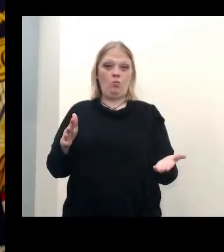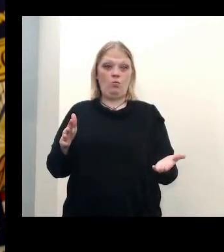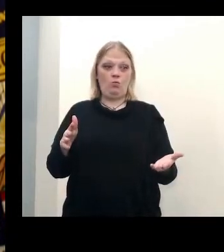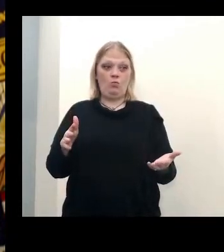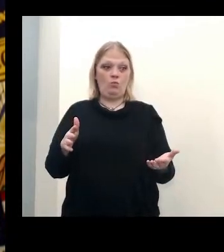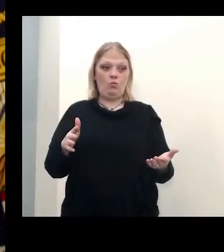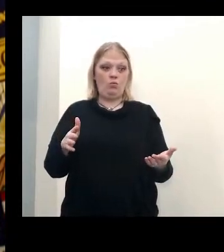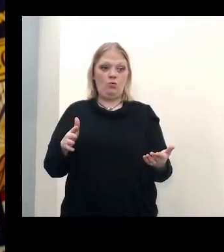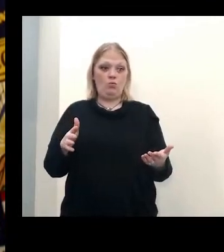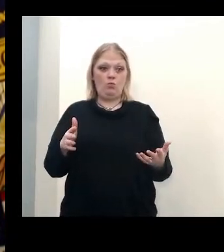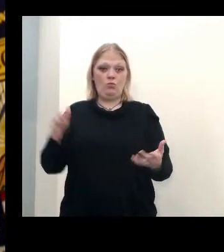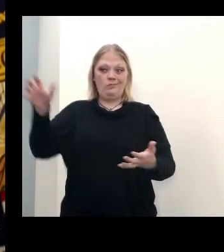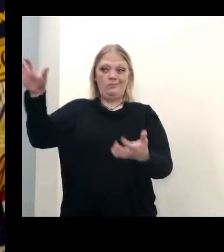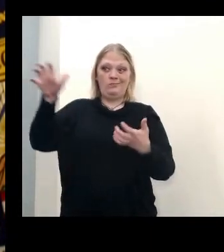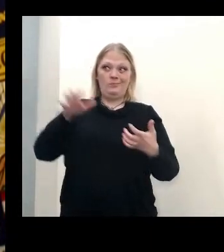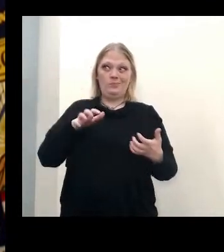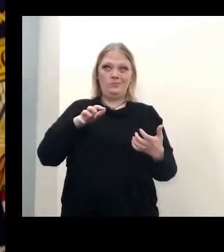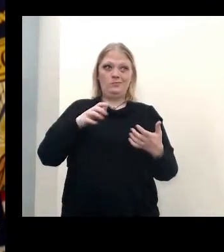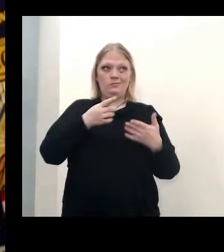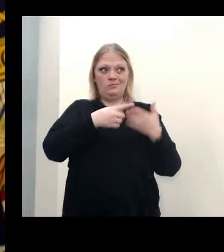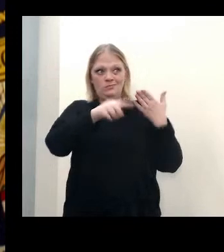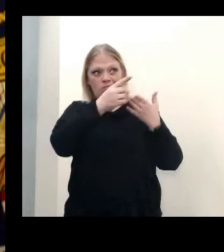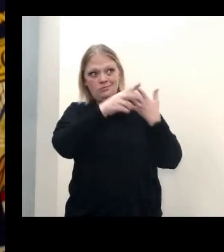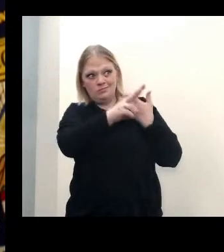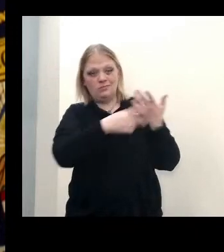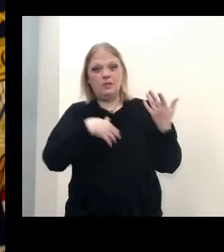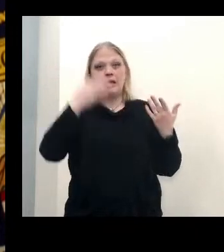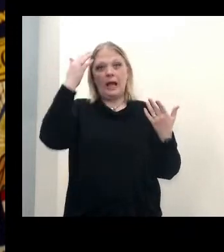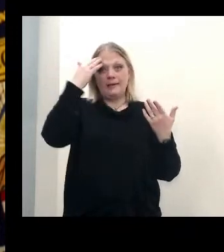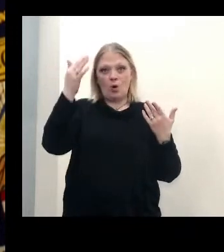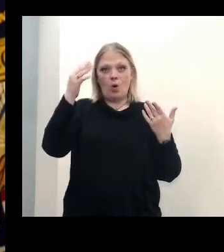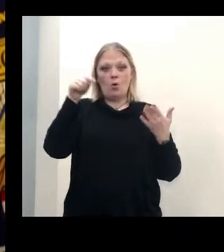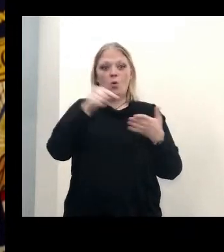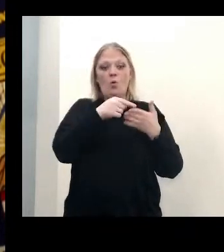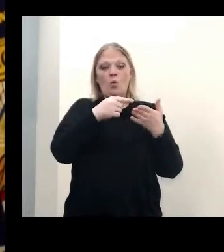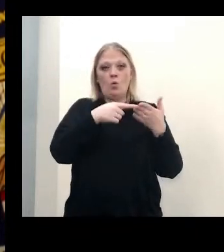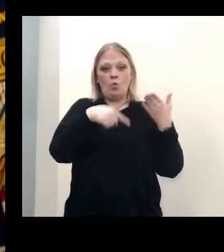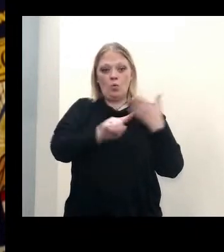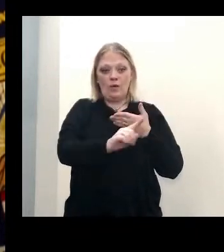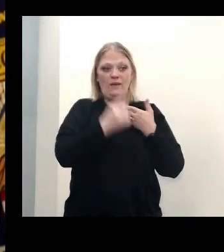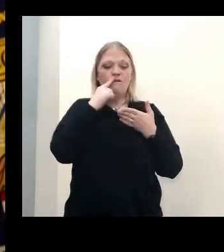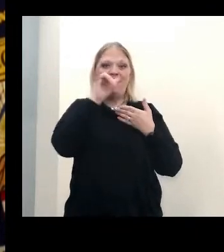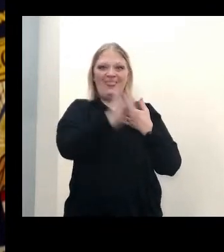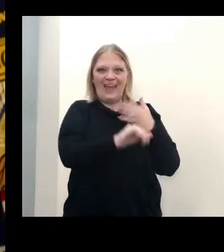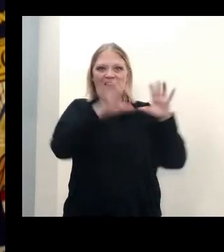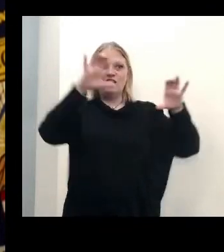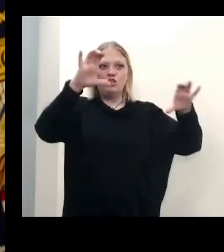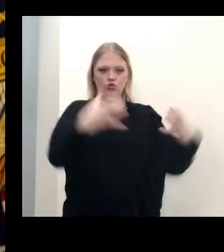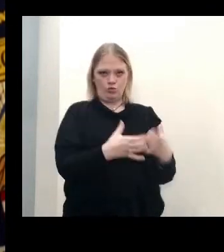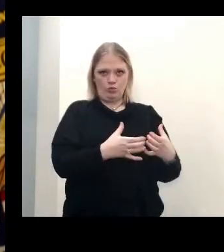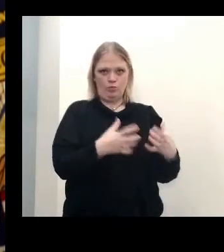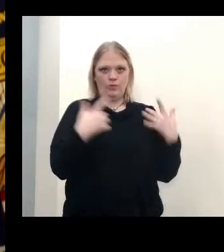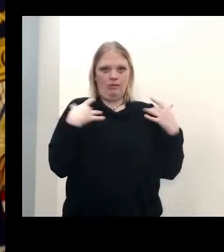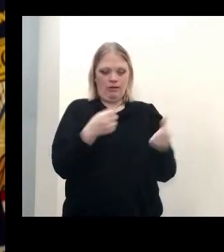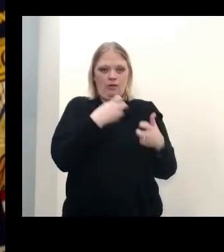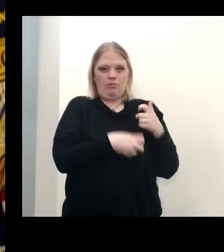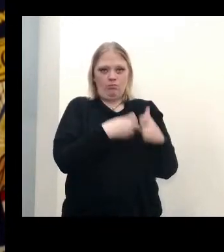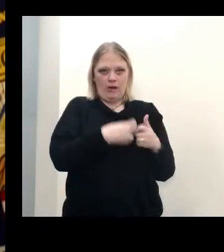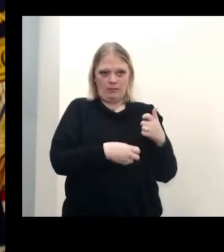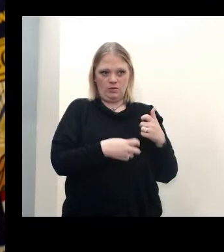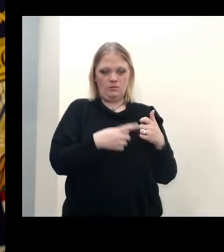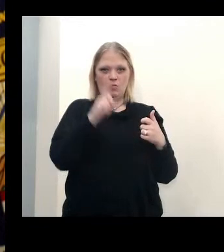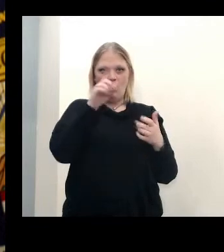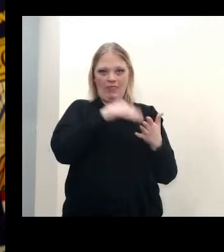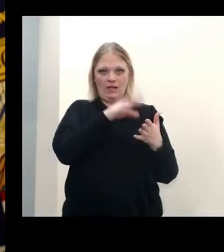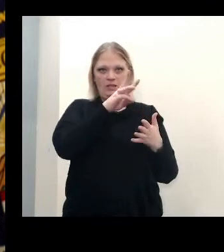beyond this upcoming week. So we know we're getting 1,600 doses for this upcoming week for the comorbid population. If we get more doses in the